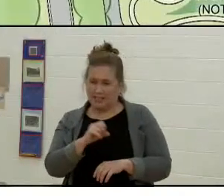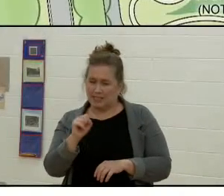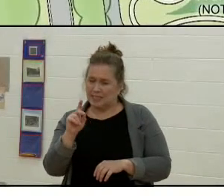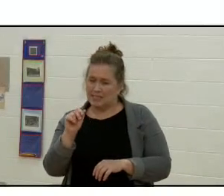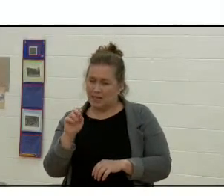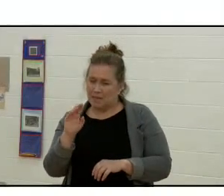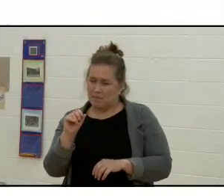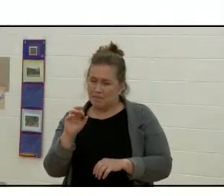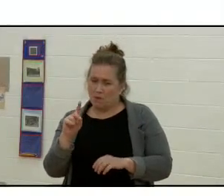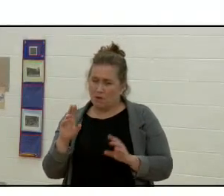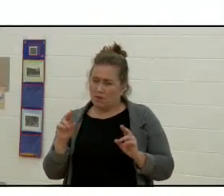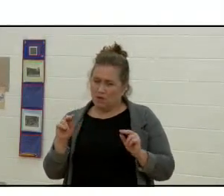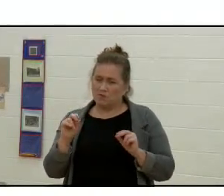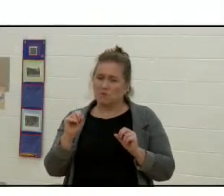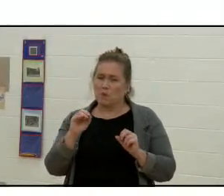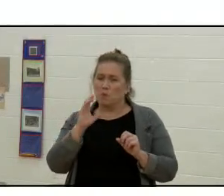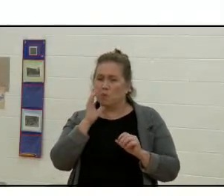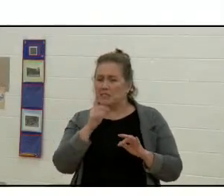questions about it.